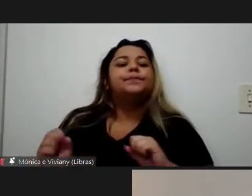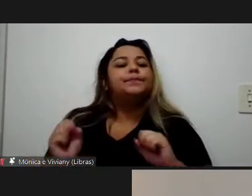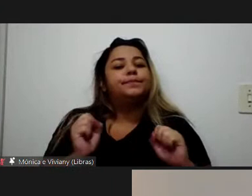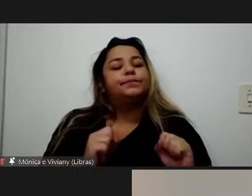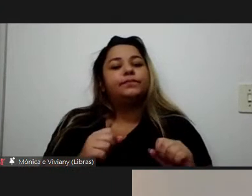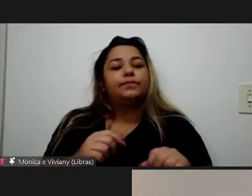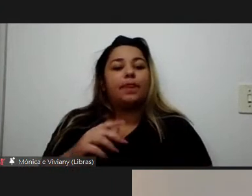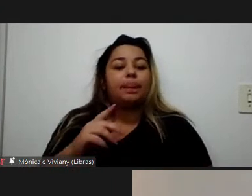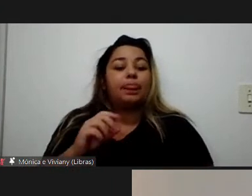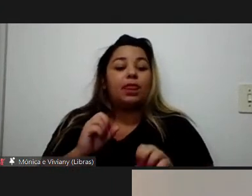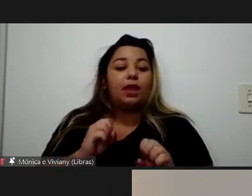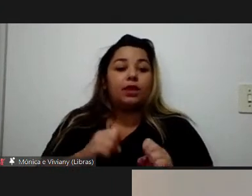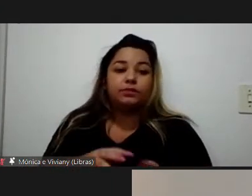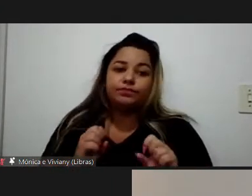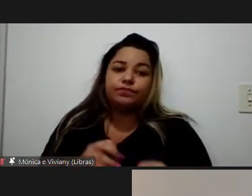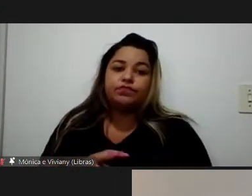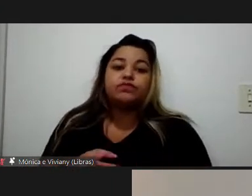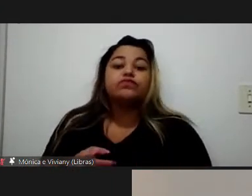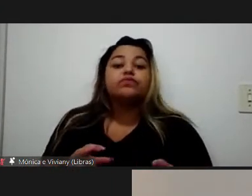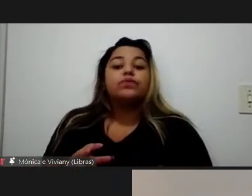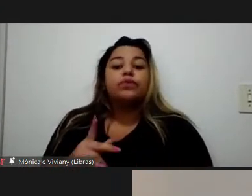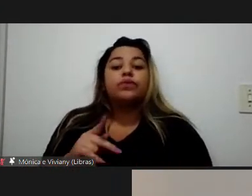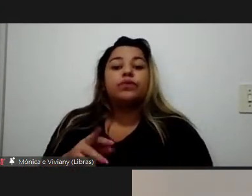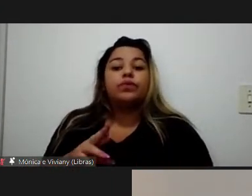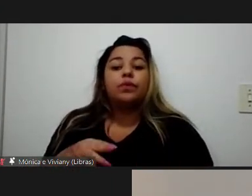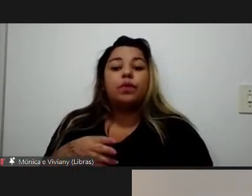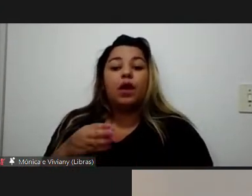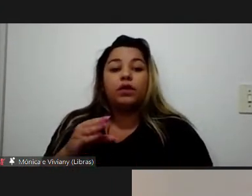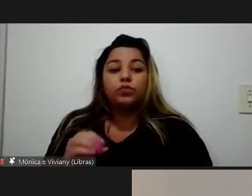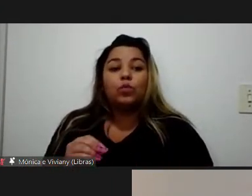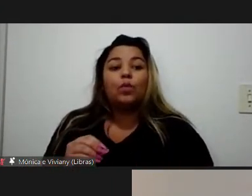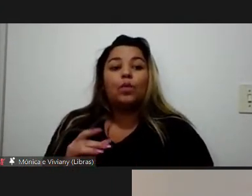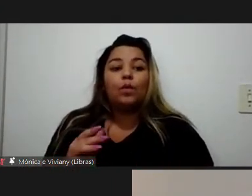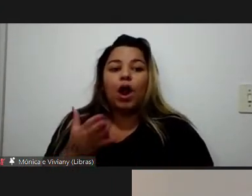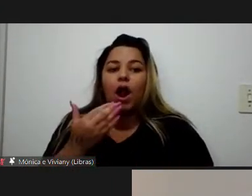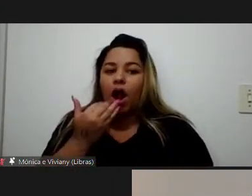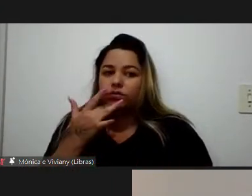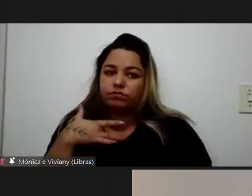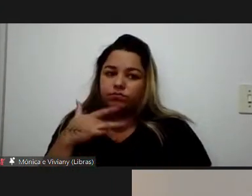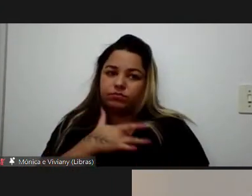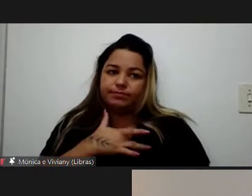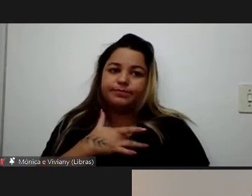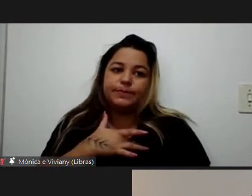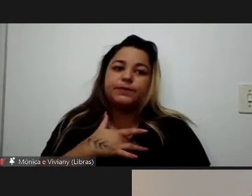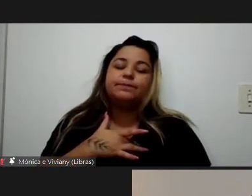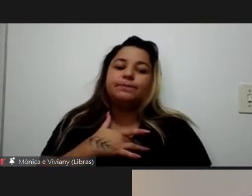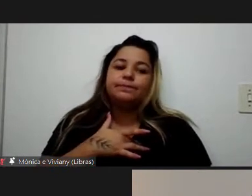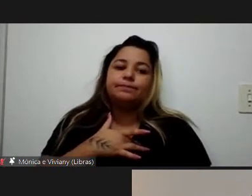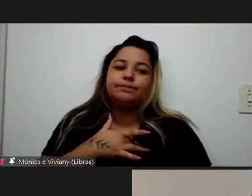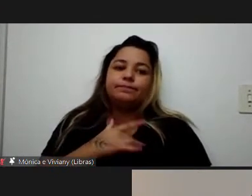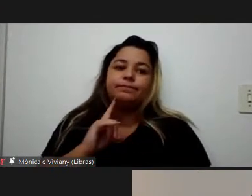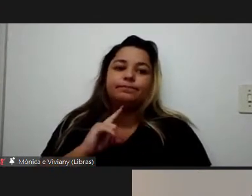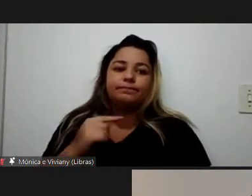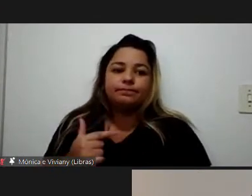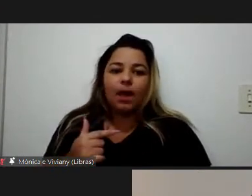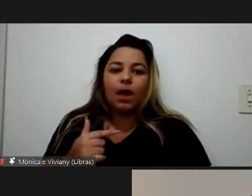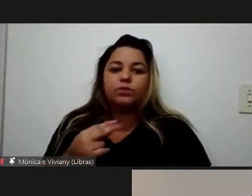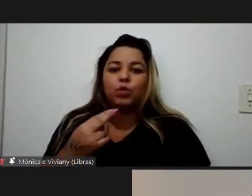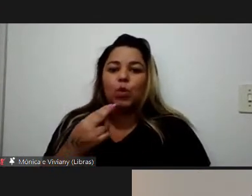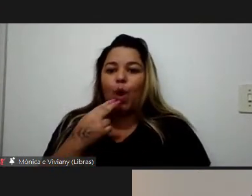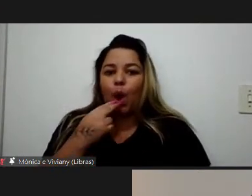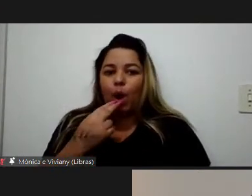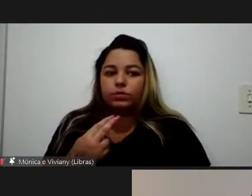Can we do nutritional education and promote of a healthy food in the primary attention care attention